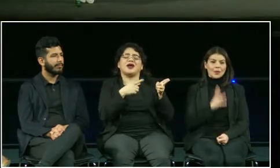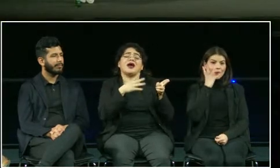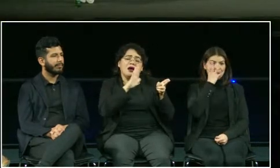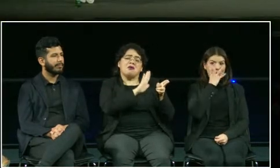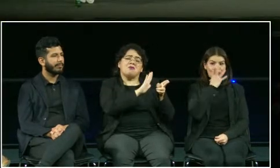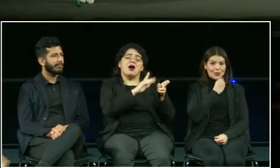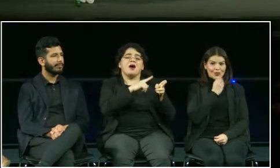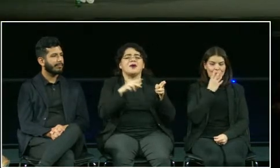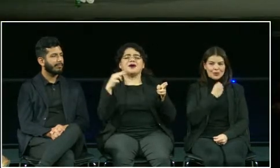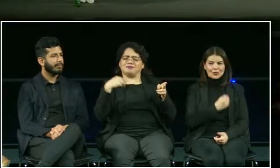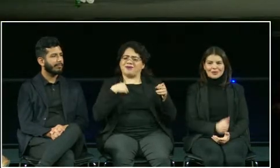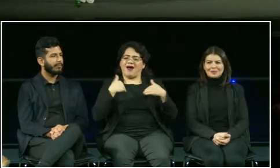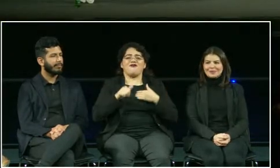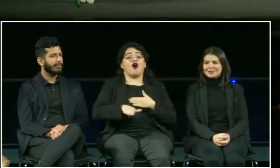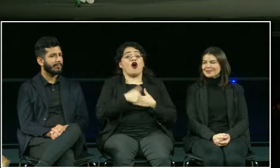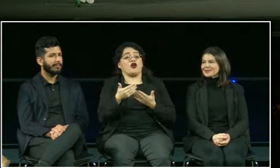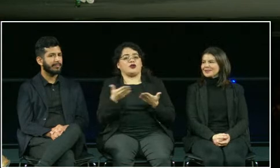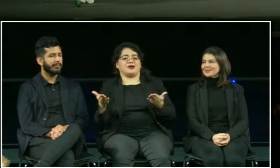Well,